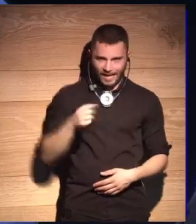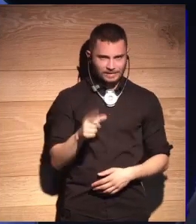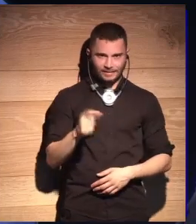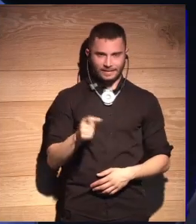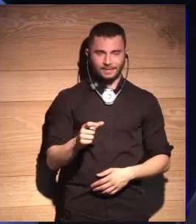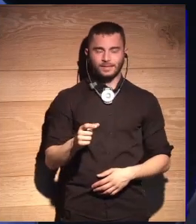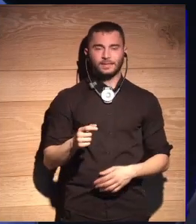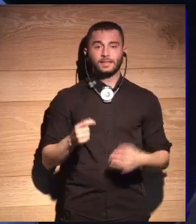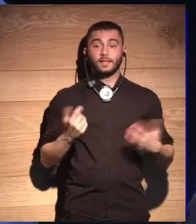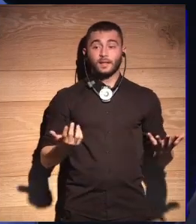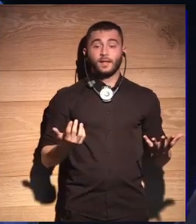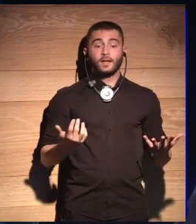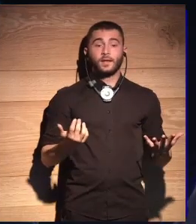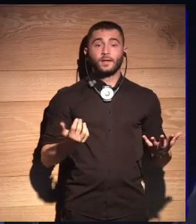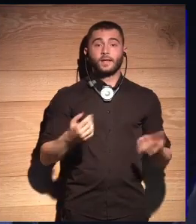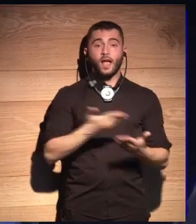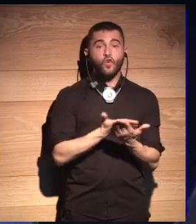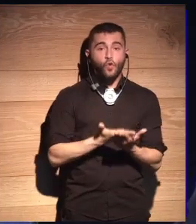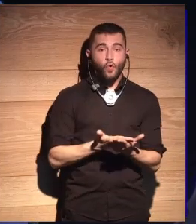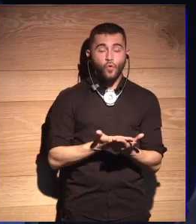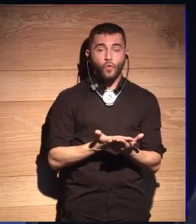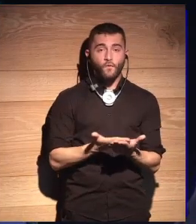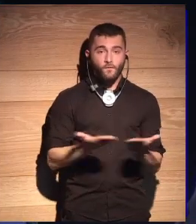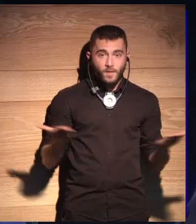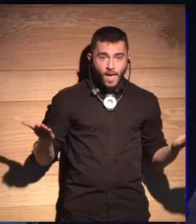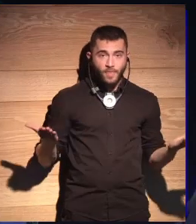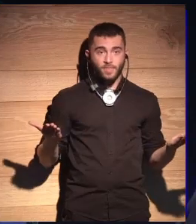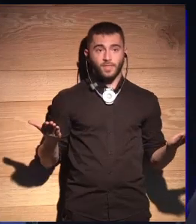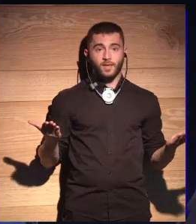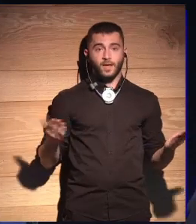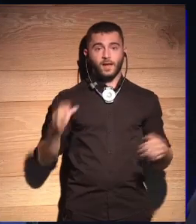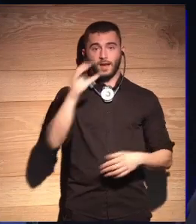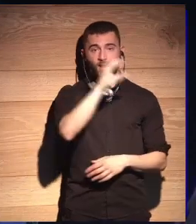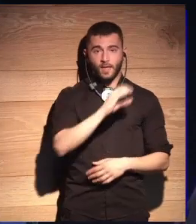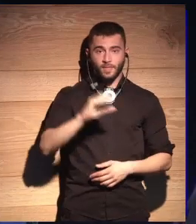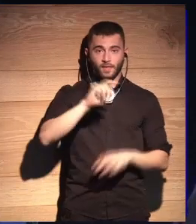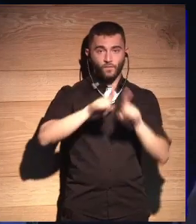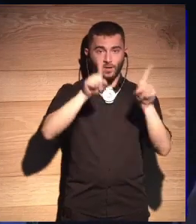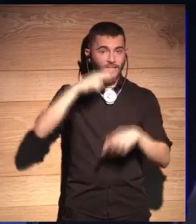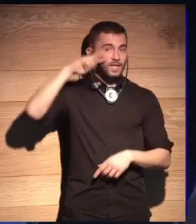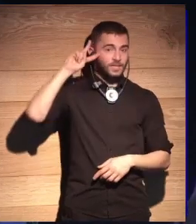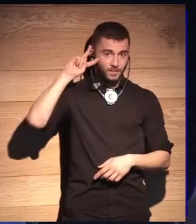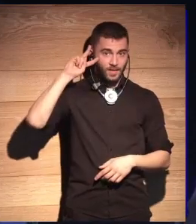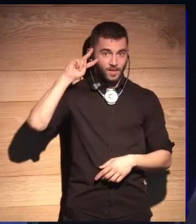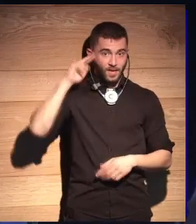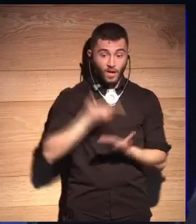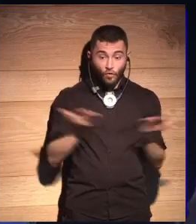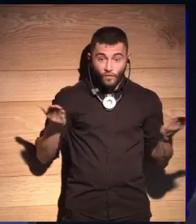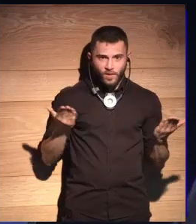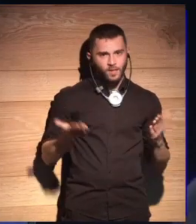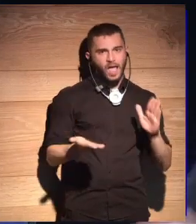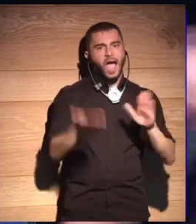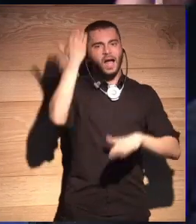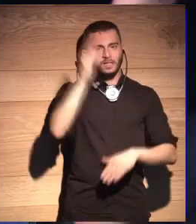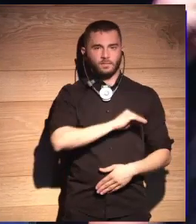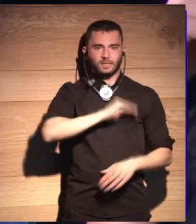trust in science and in the source of expertise is still pretty high across most countries. Particularly, and this is something